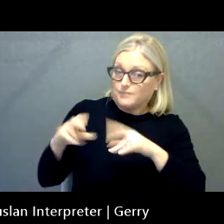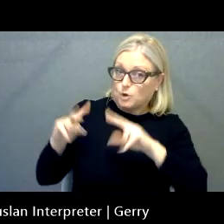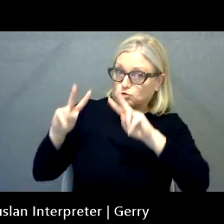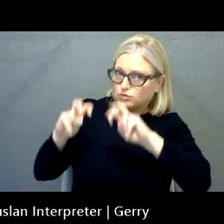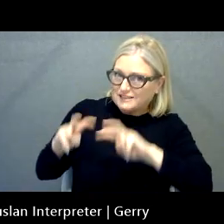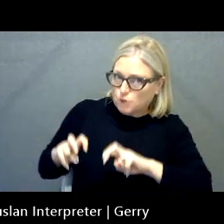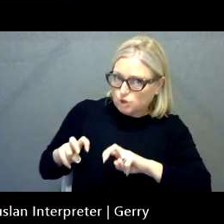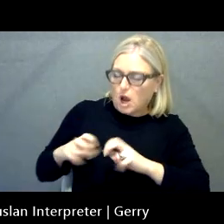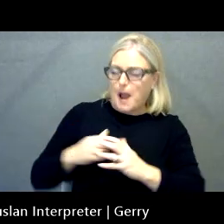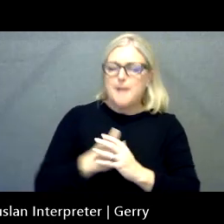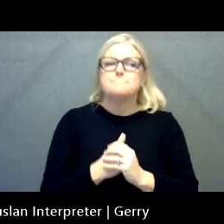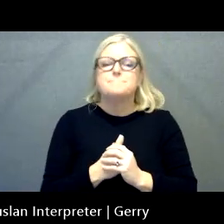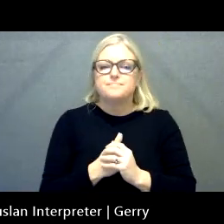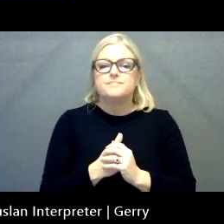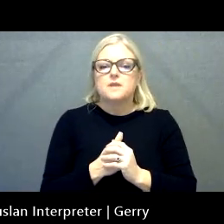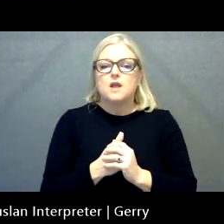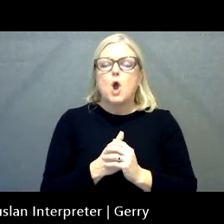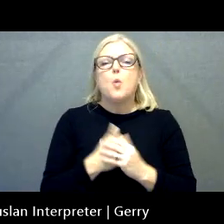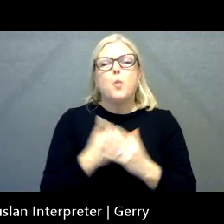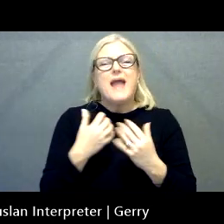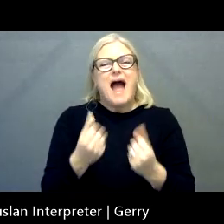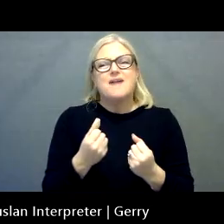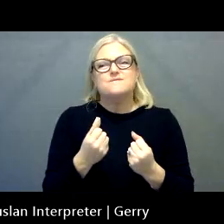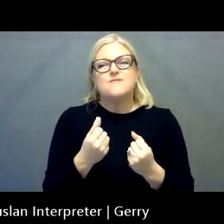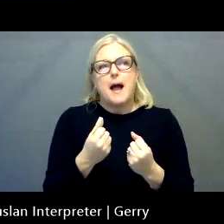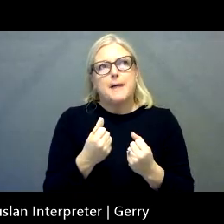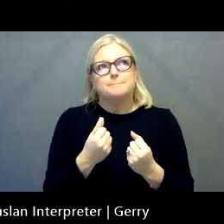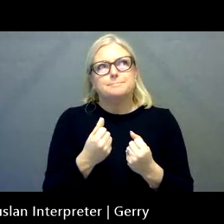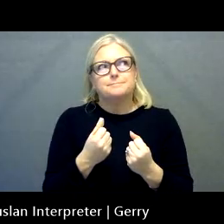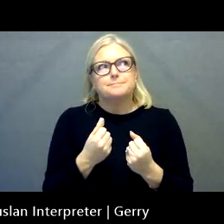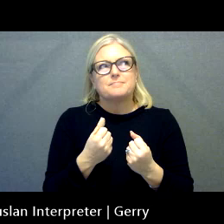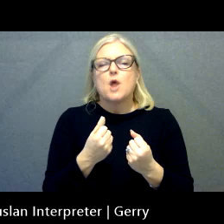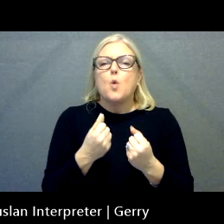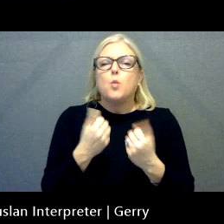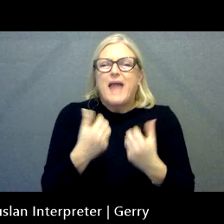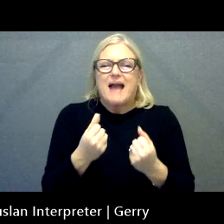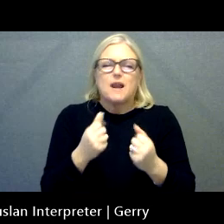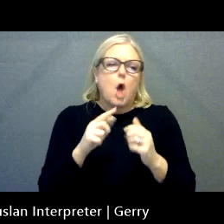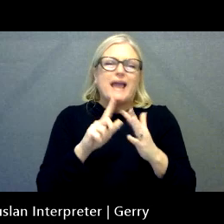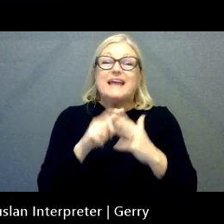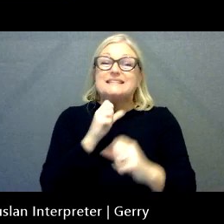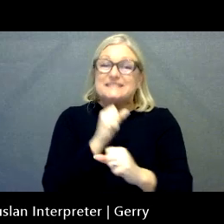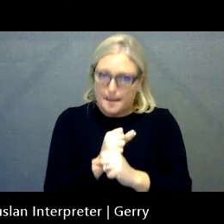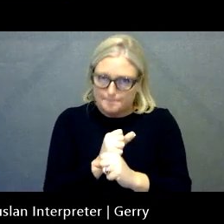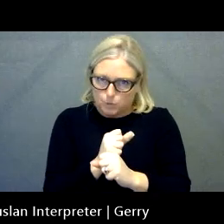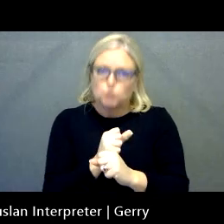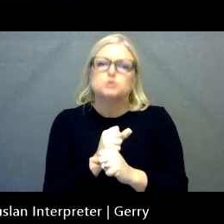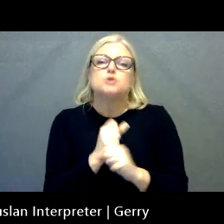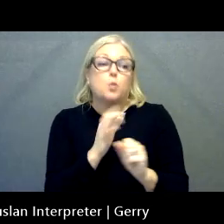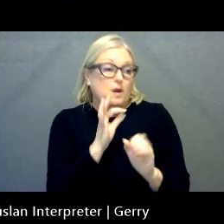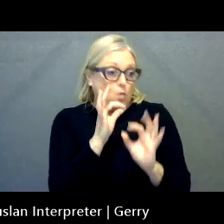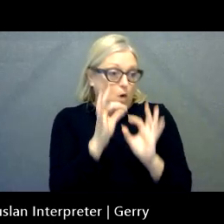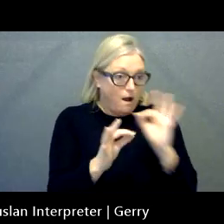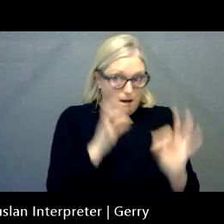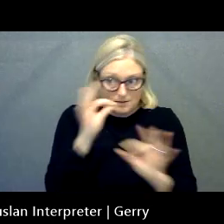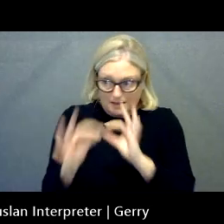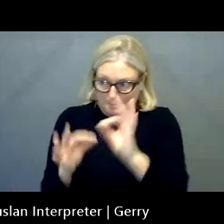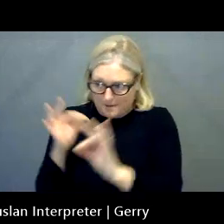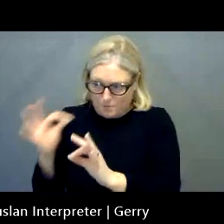of what that included, meant that people were having to do comparisons and trade-offs. So it was a very